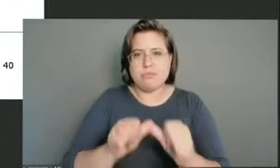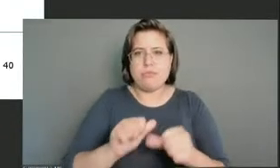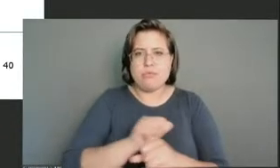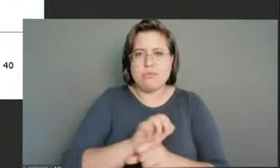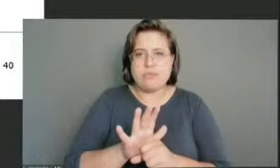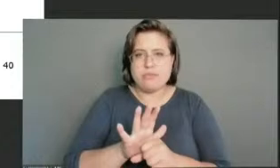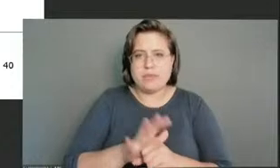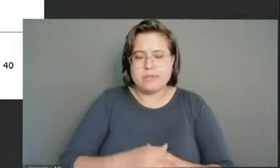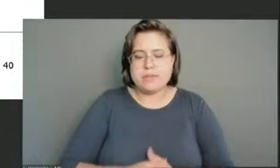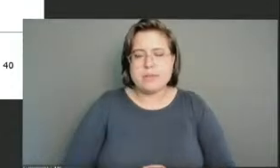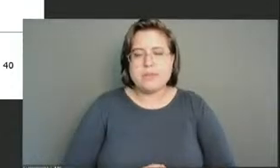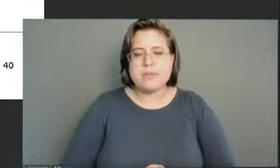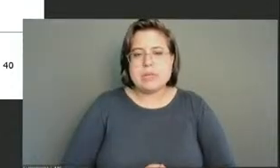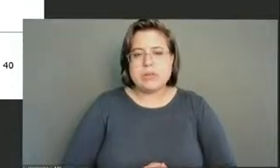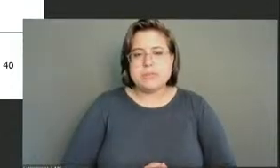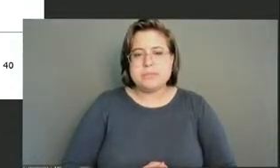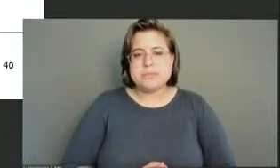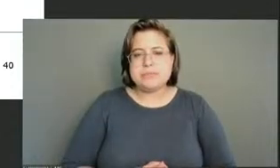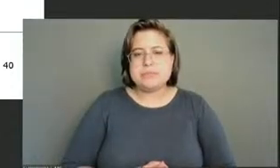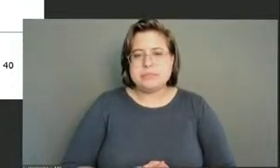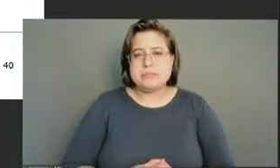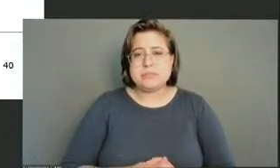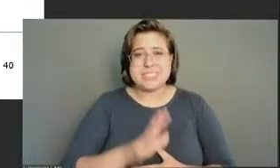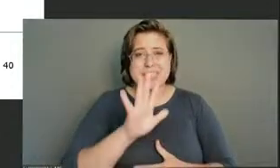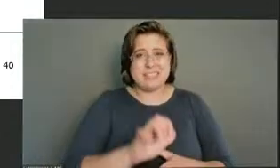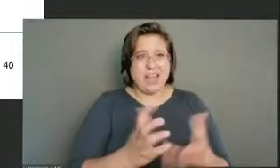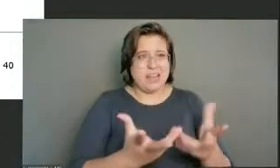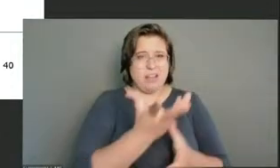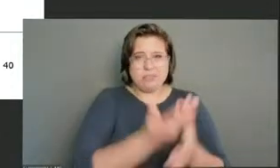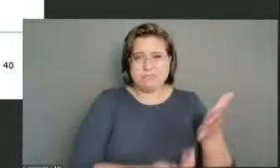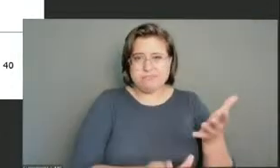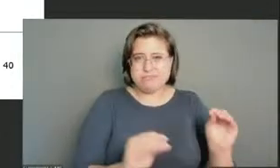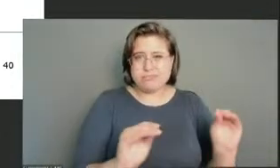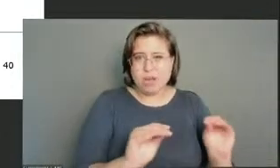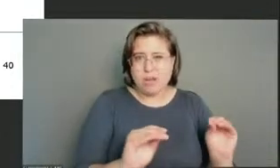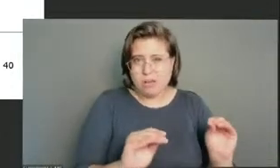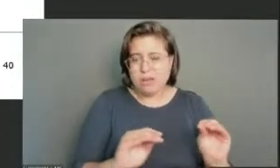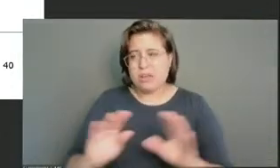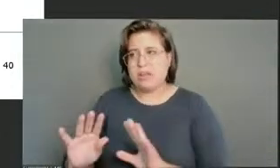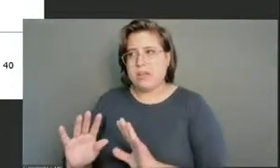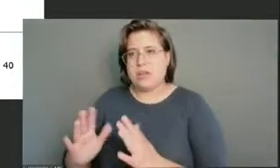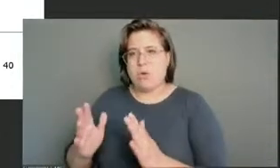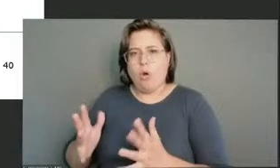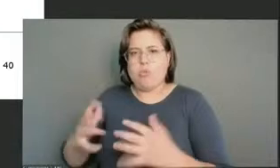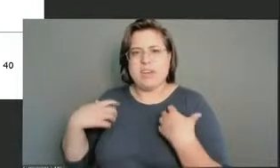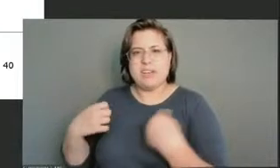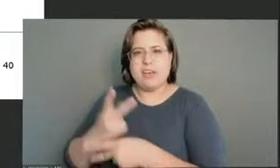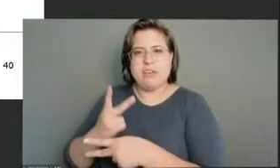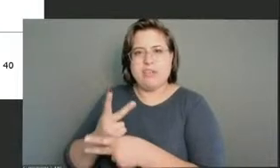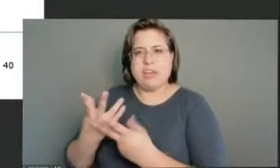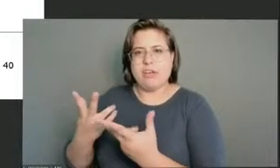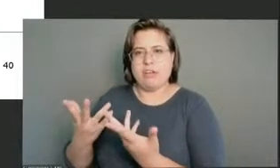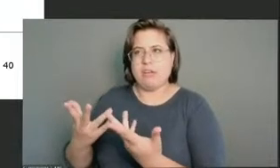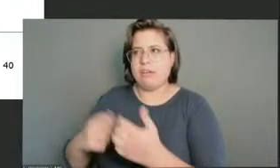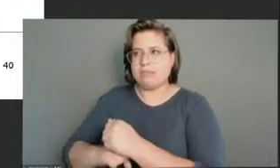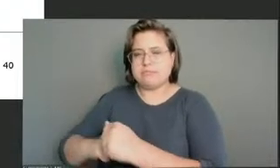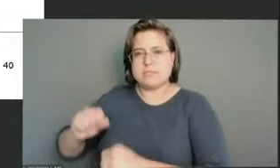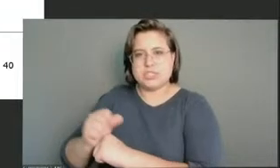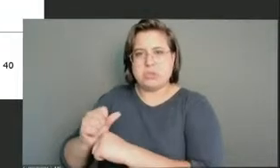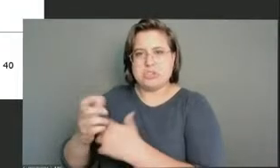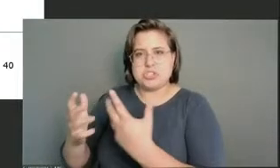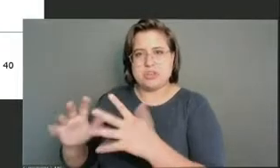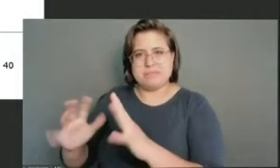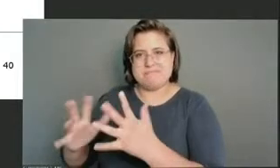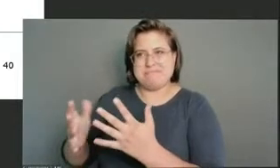we know is a fragmented and siloed healthcare infrastructure, even before the pandemic, that has led